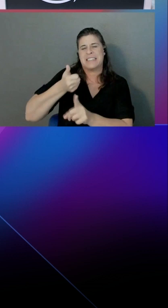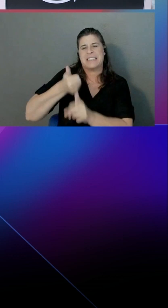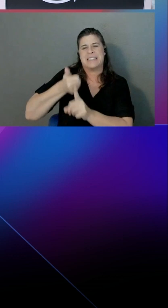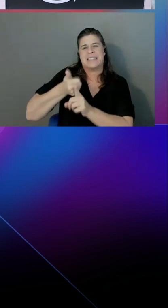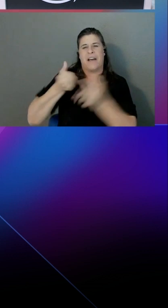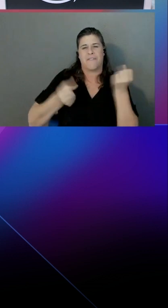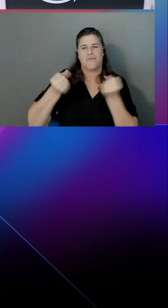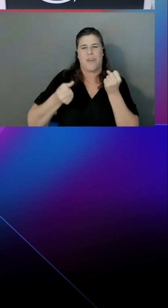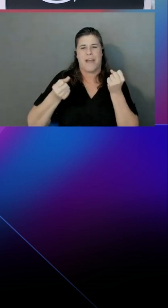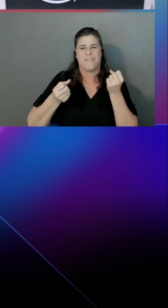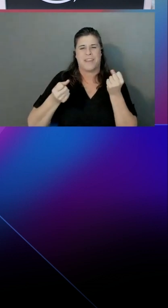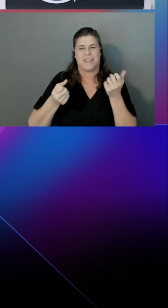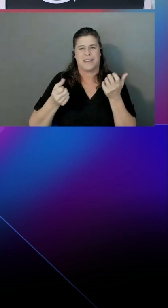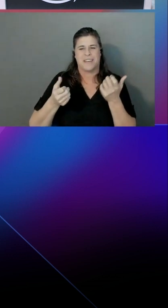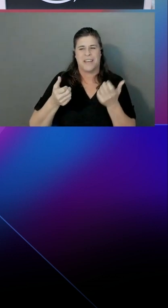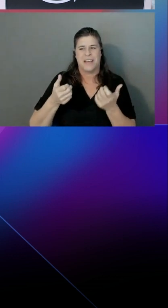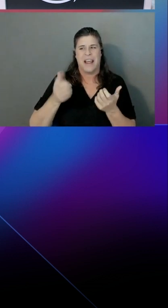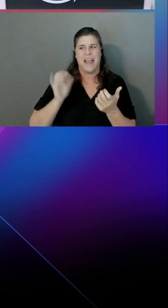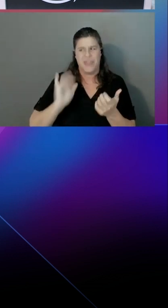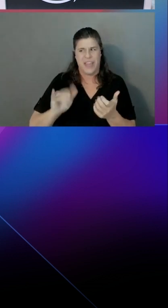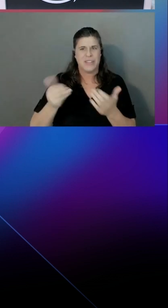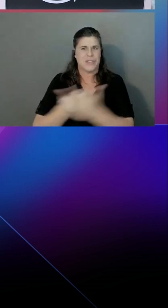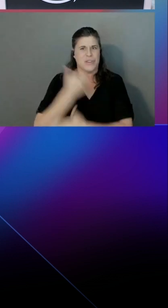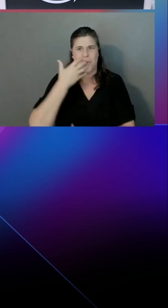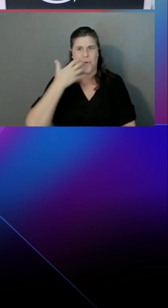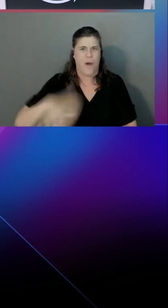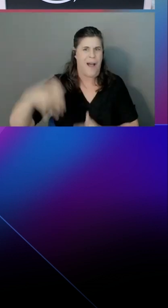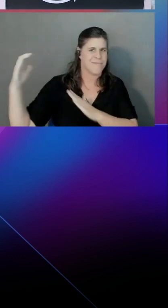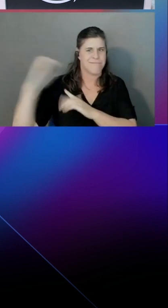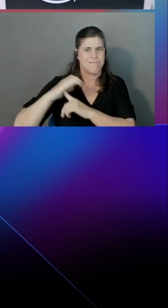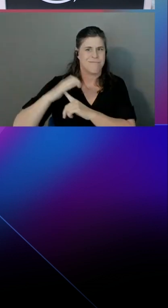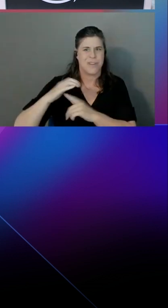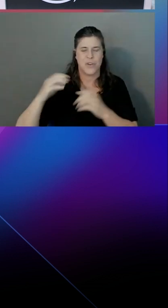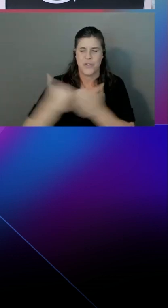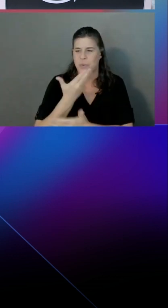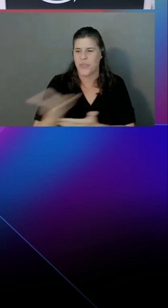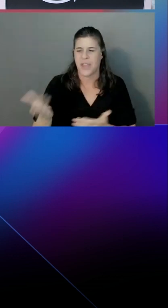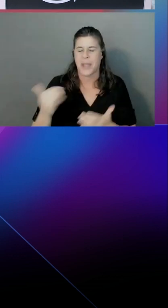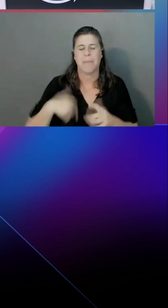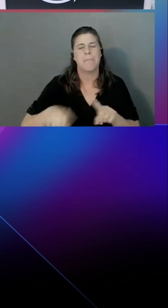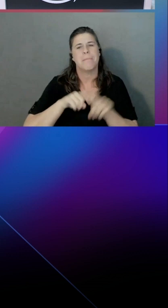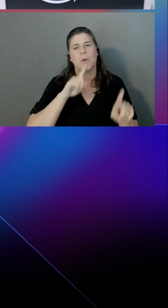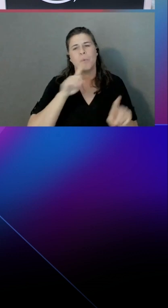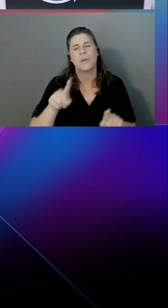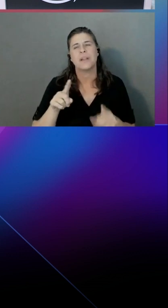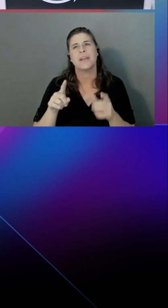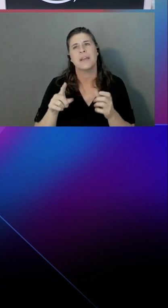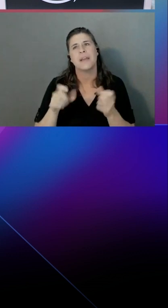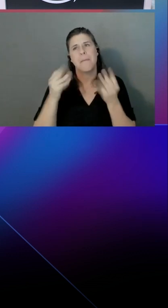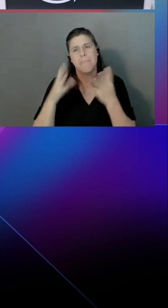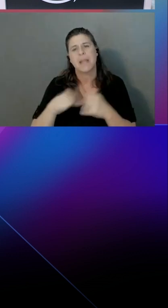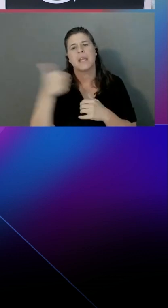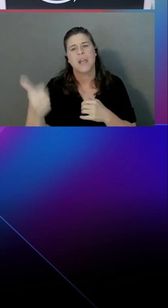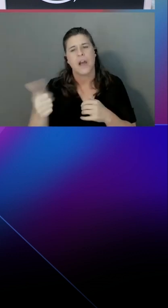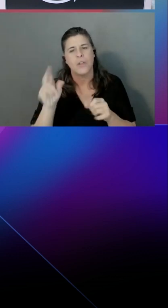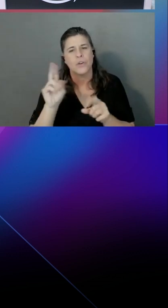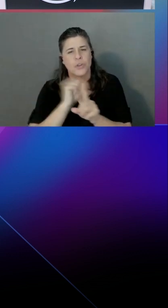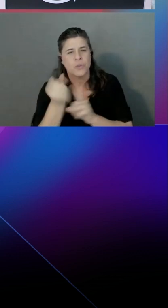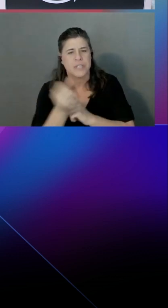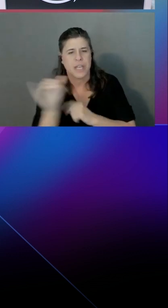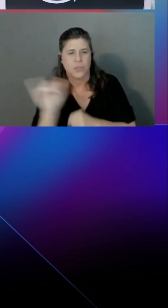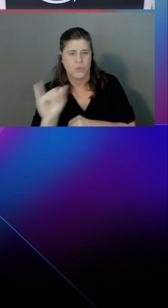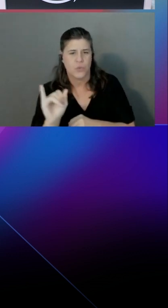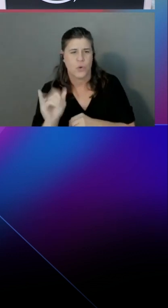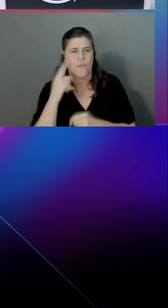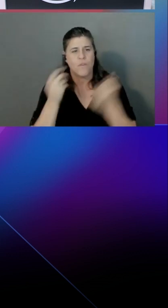the hot new thing. But it's really, I mean, looking at your site, there are a lot of other use cases in automotive, the